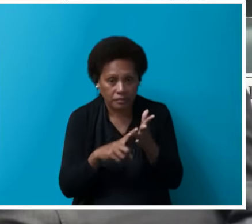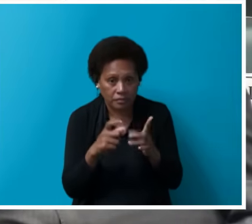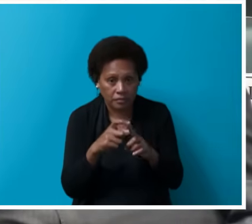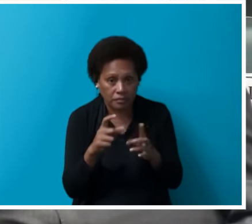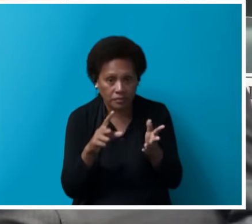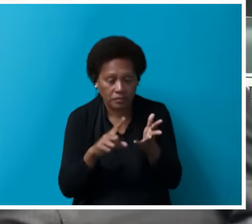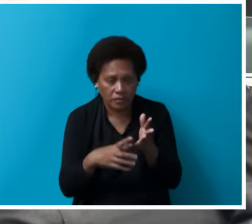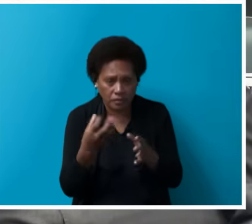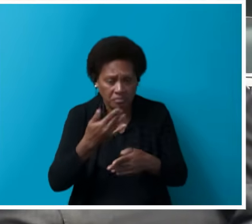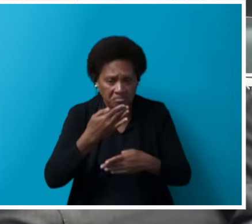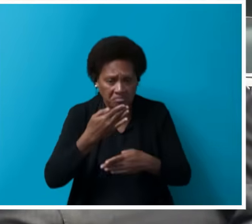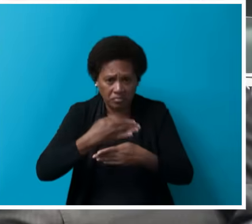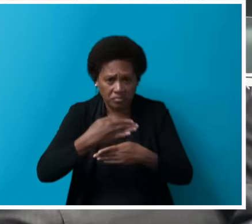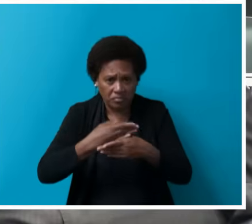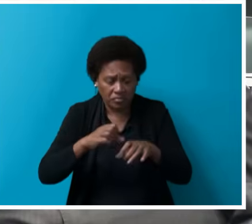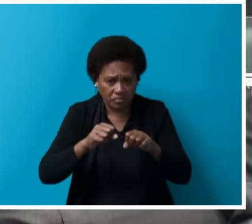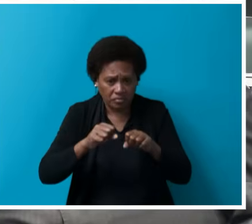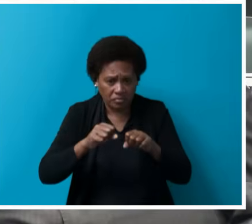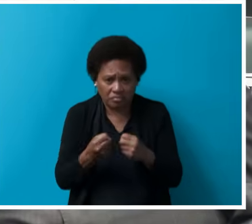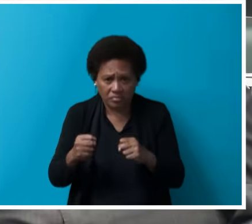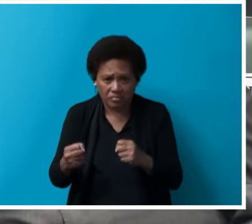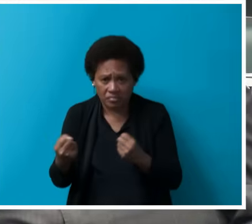windows, toilets, and showed it in the screen here.